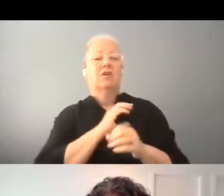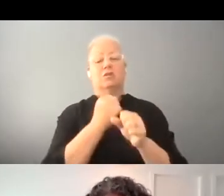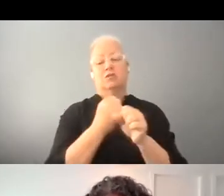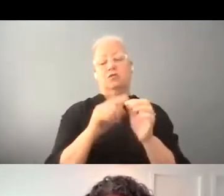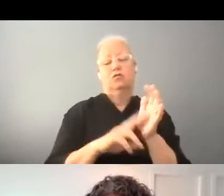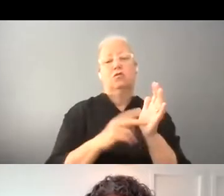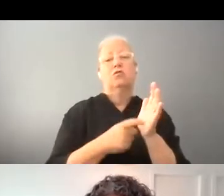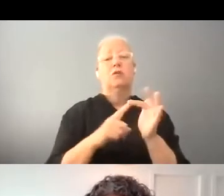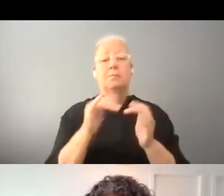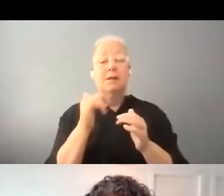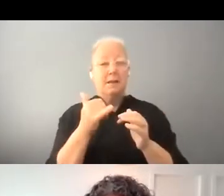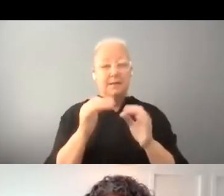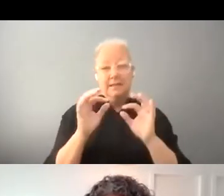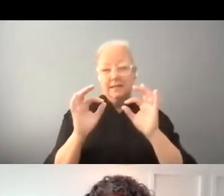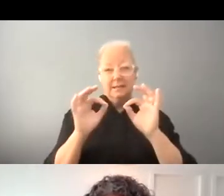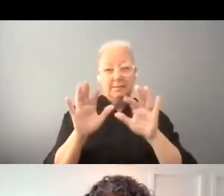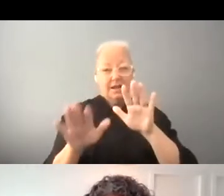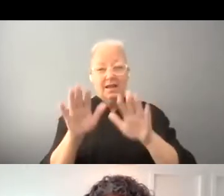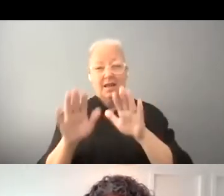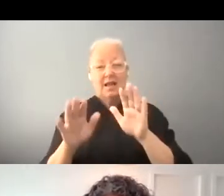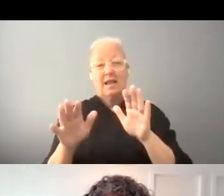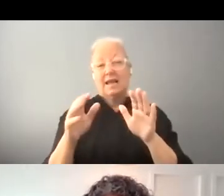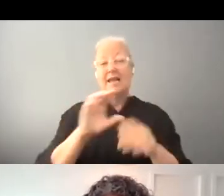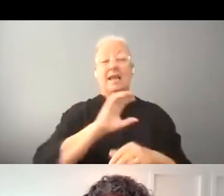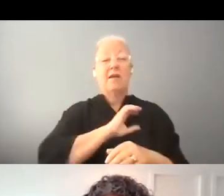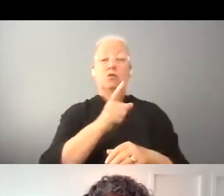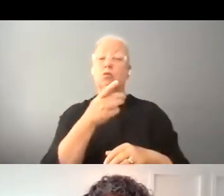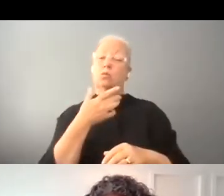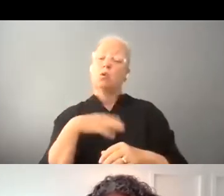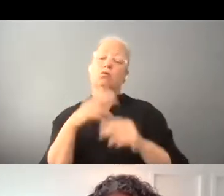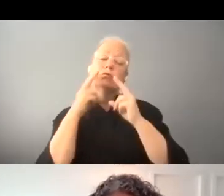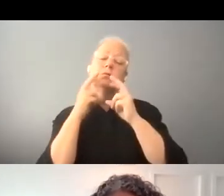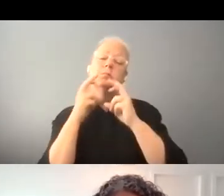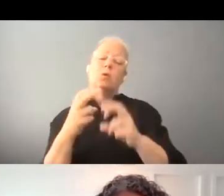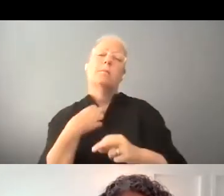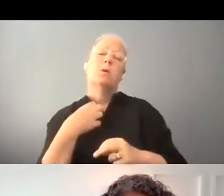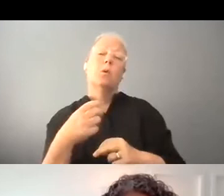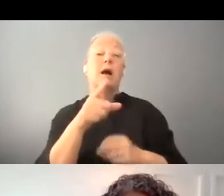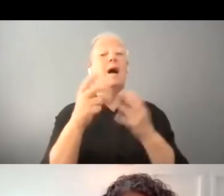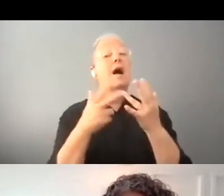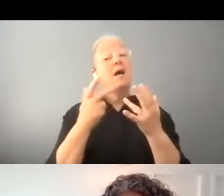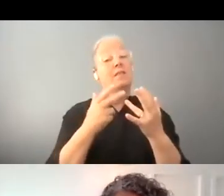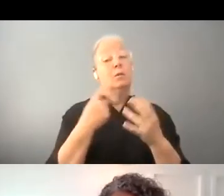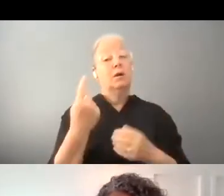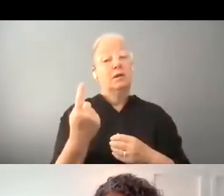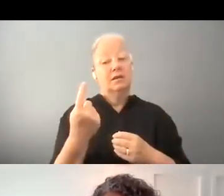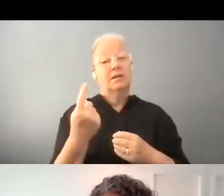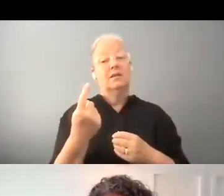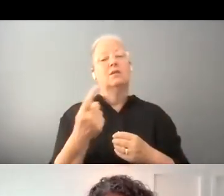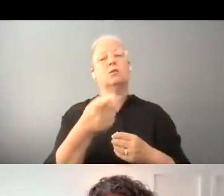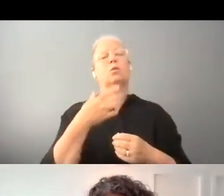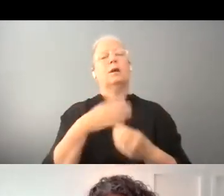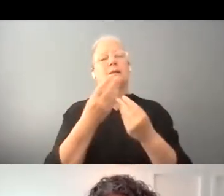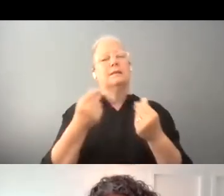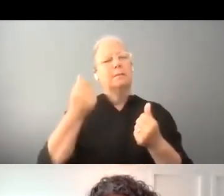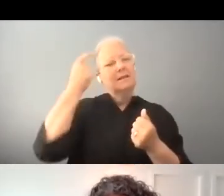want to explore, so that could be a writing sample. And just the other thing that we'd be looking for within that is some sense of